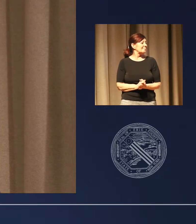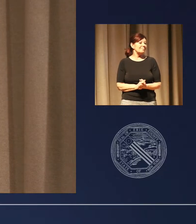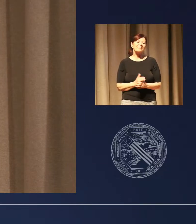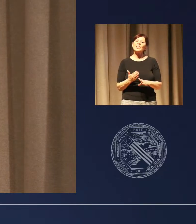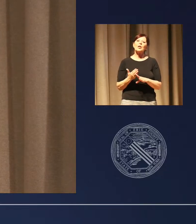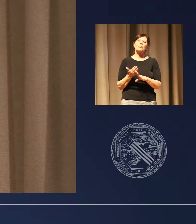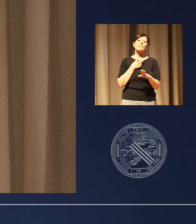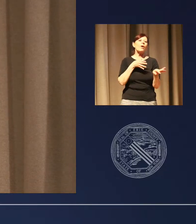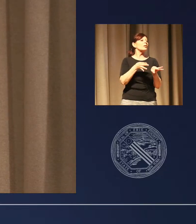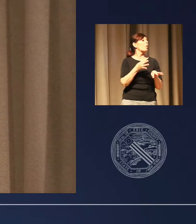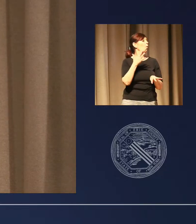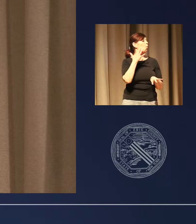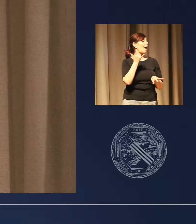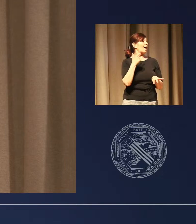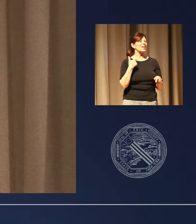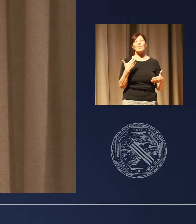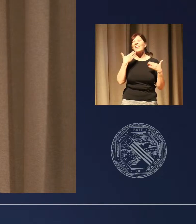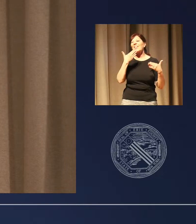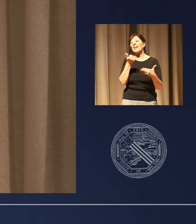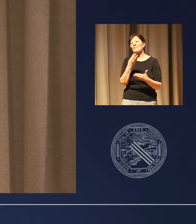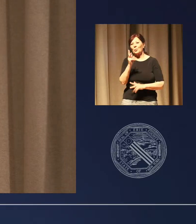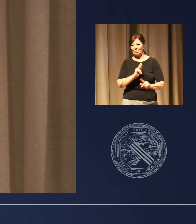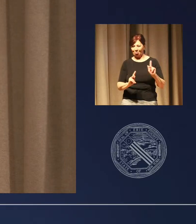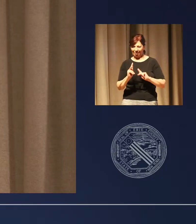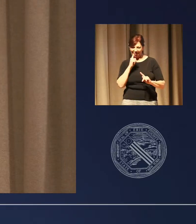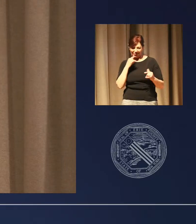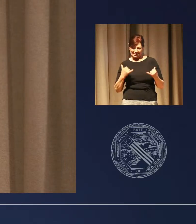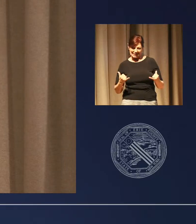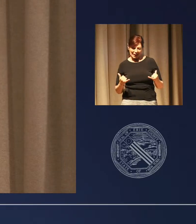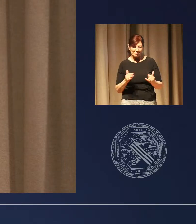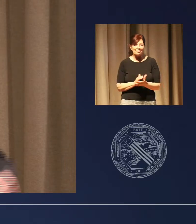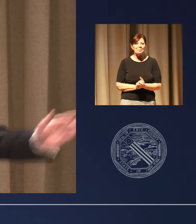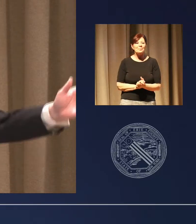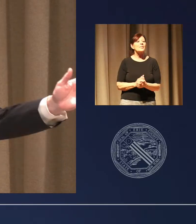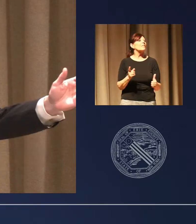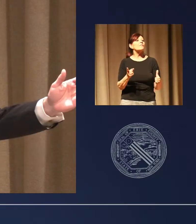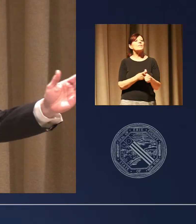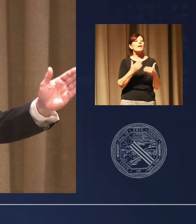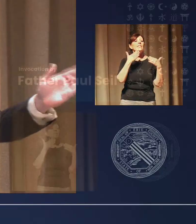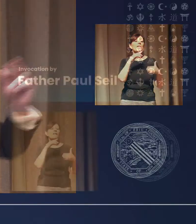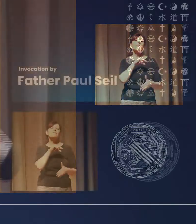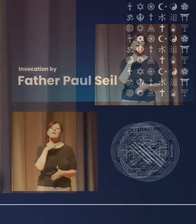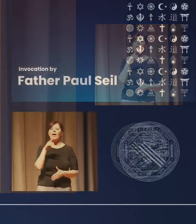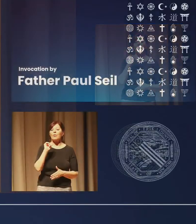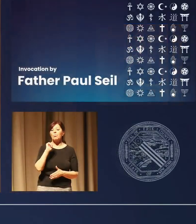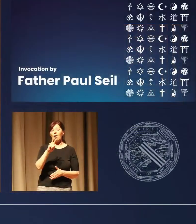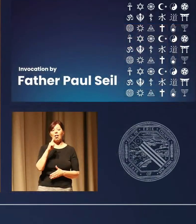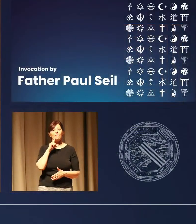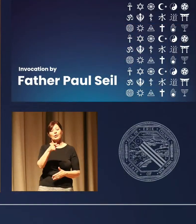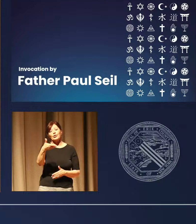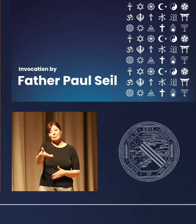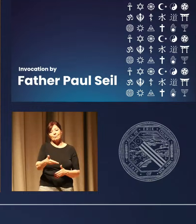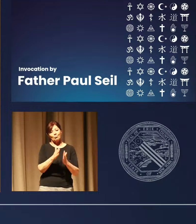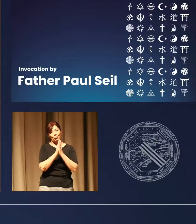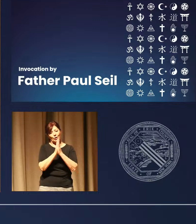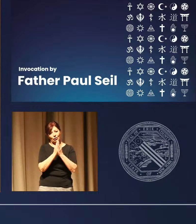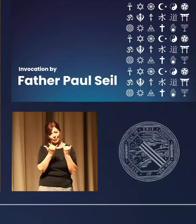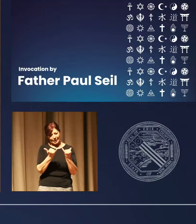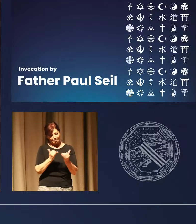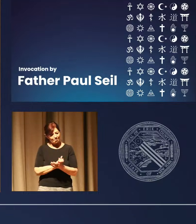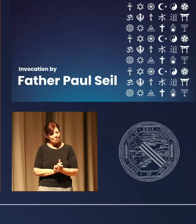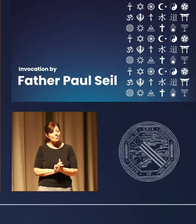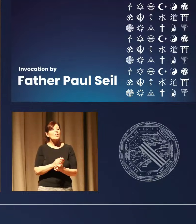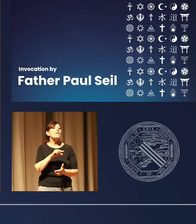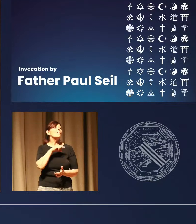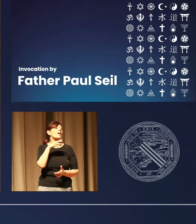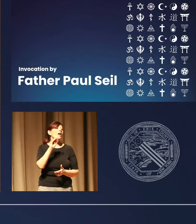Before I explain why, though, I want to thank a few people for today's event. First, thanks to Father Paul Seil for your invocation today.